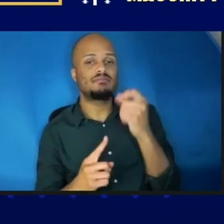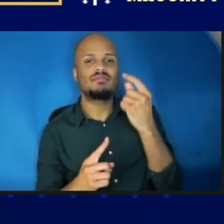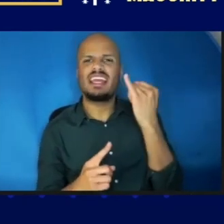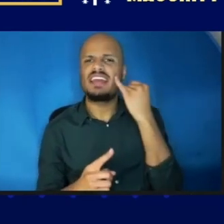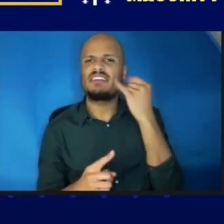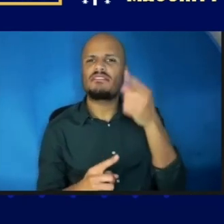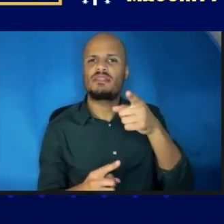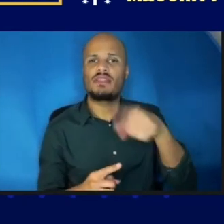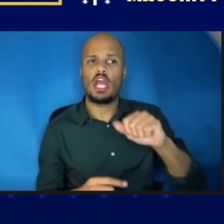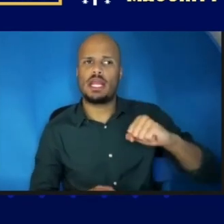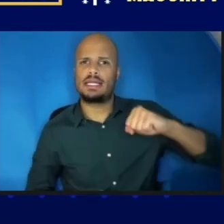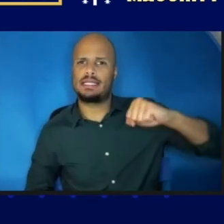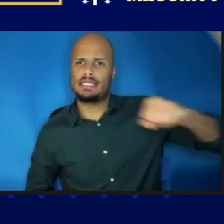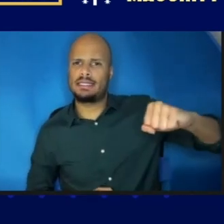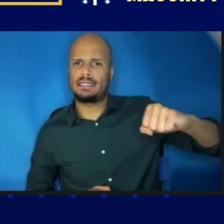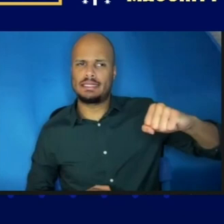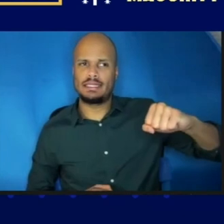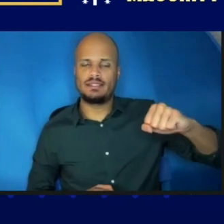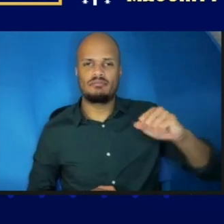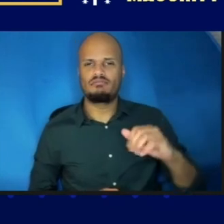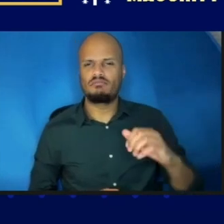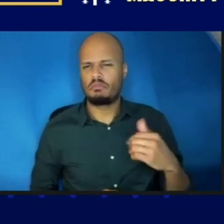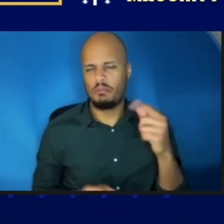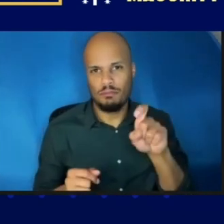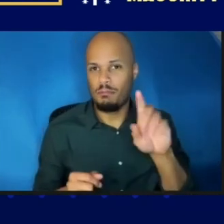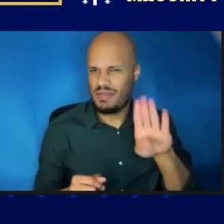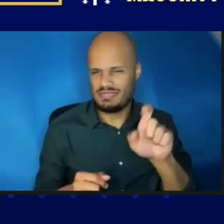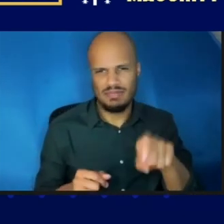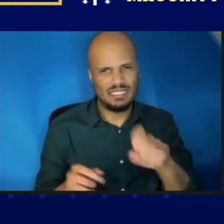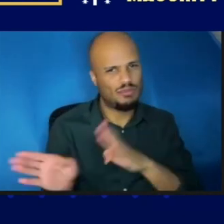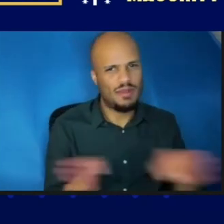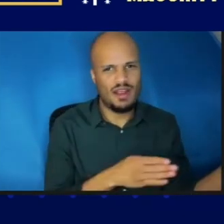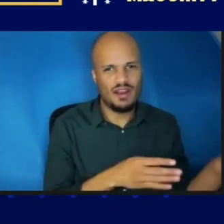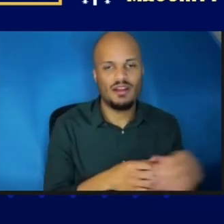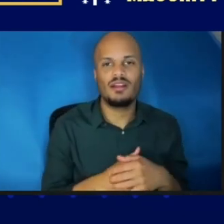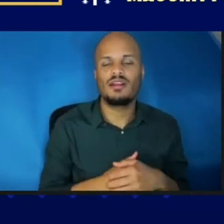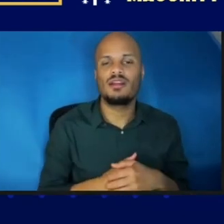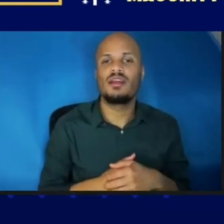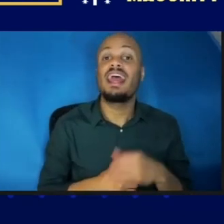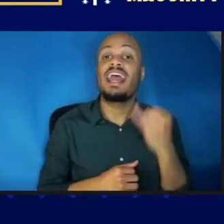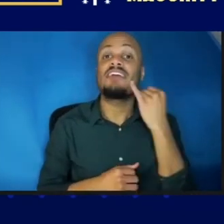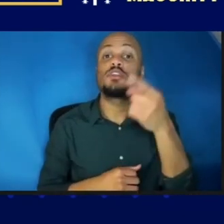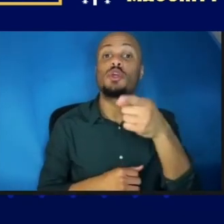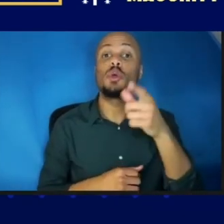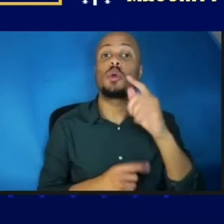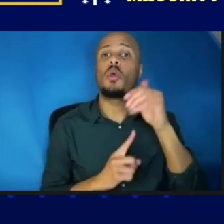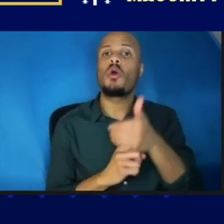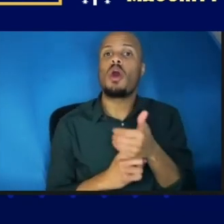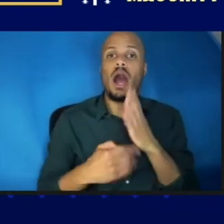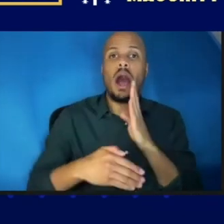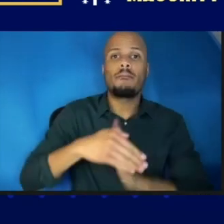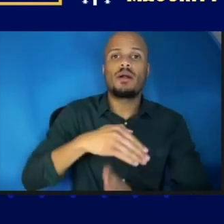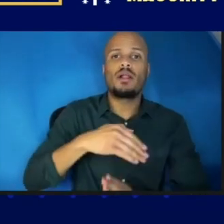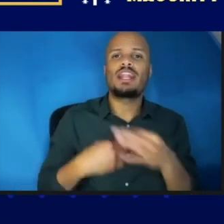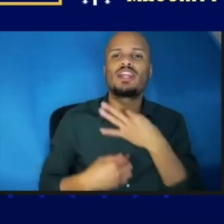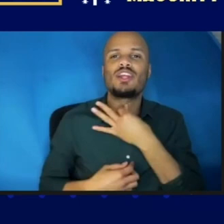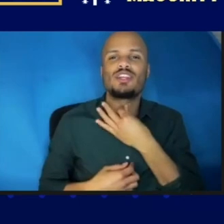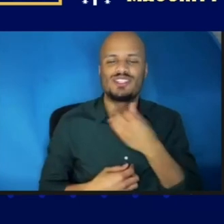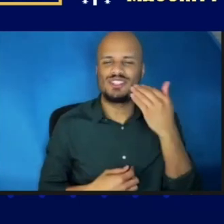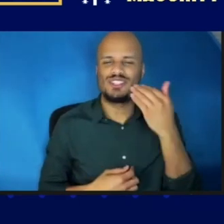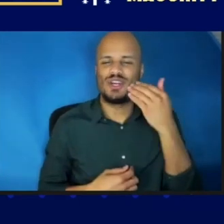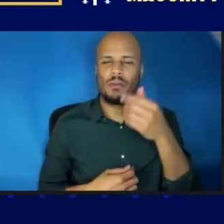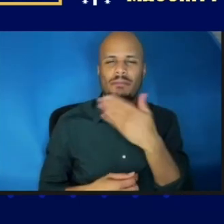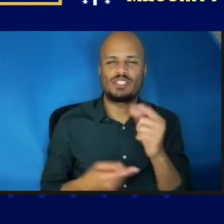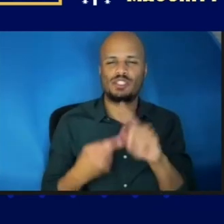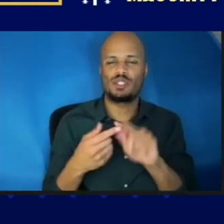it's always good to be prepared, right? Acting humble and curious goes a long way, right? Honey more than vinegar, I